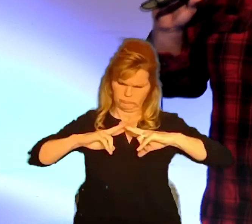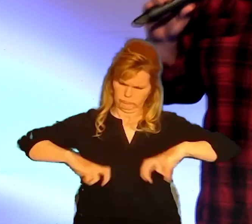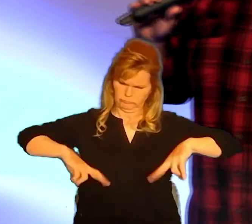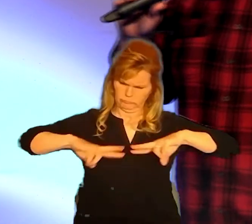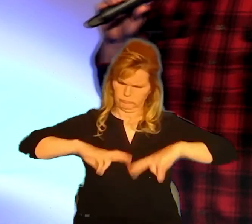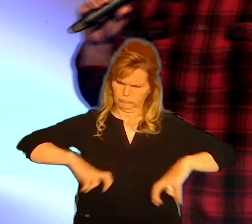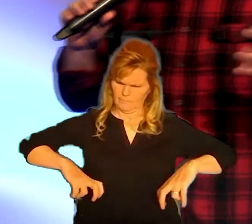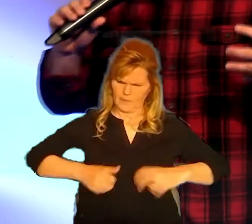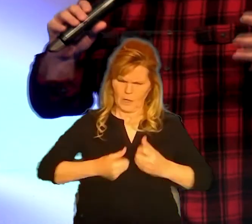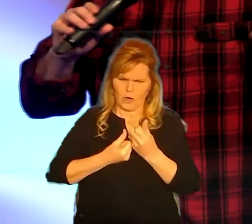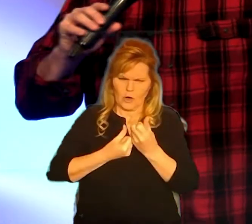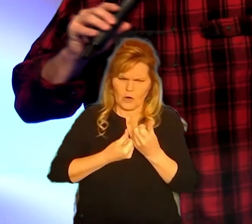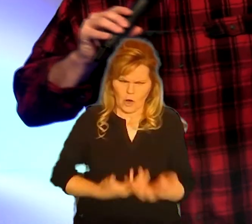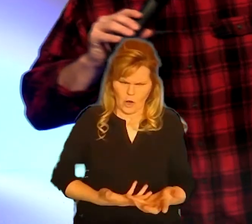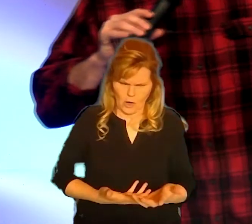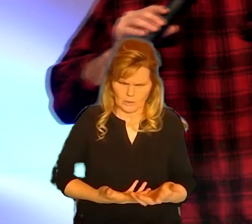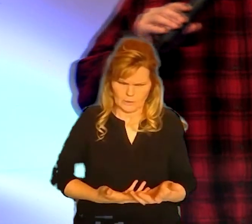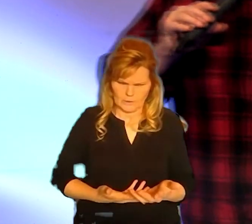are causing you